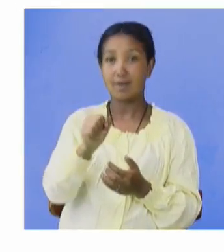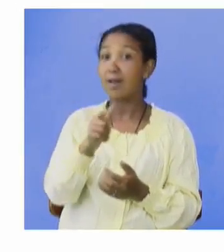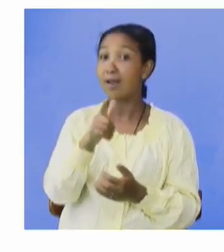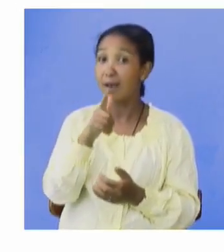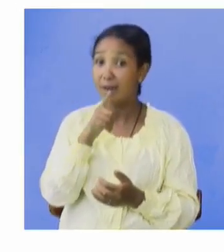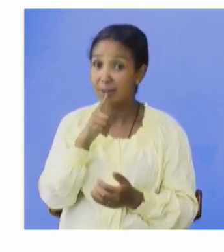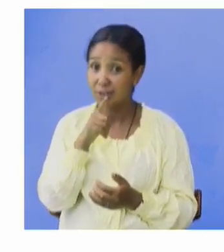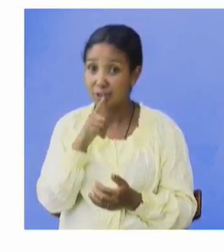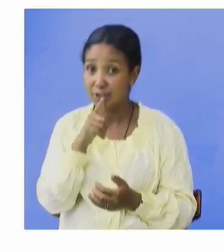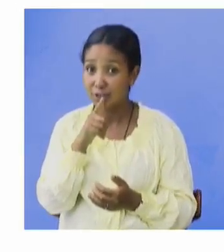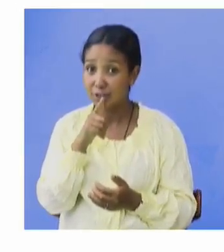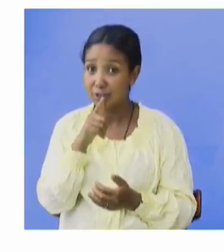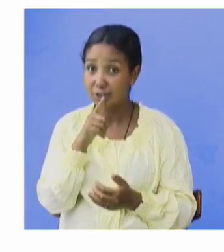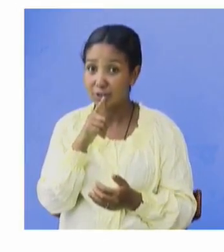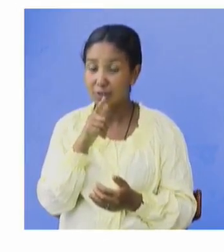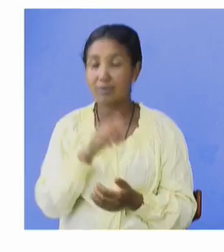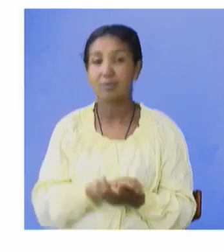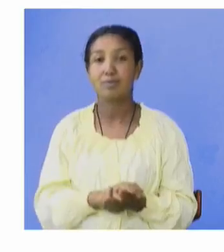lunch.